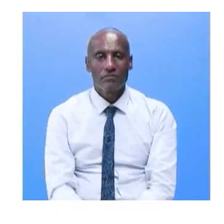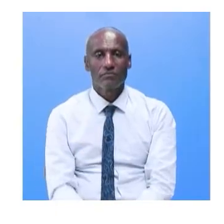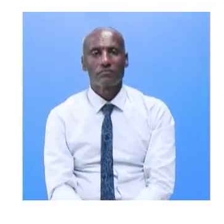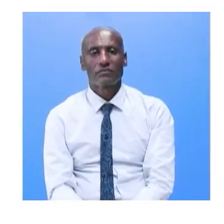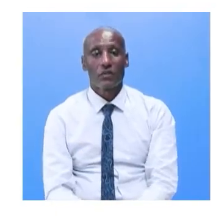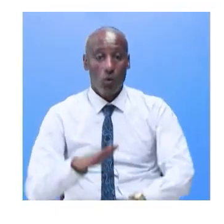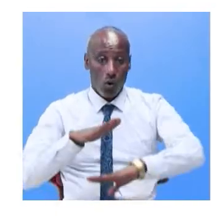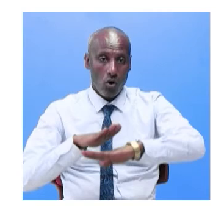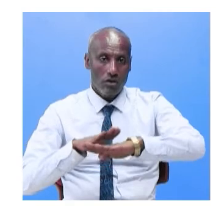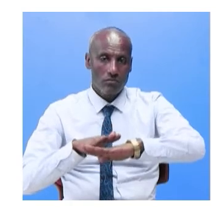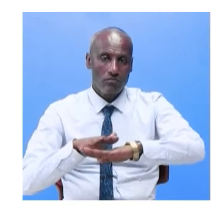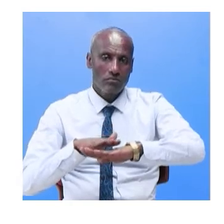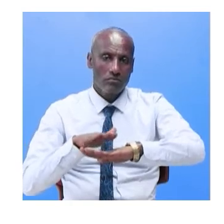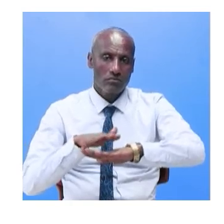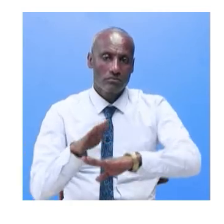on.